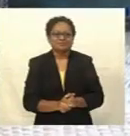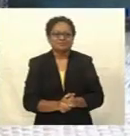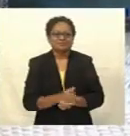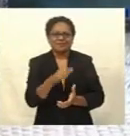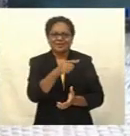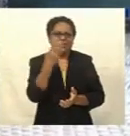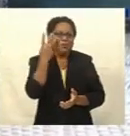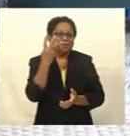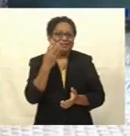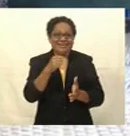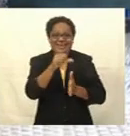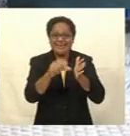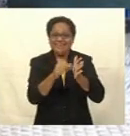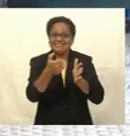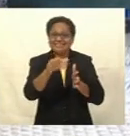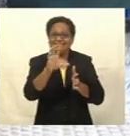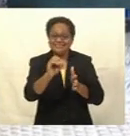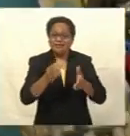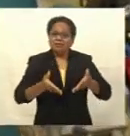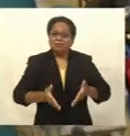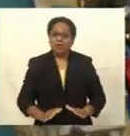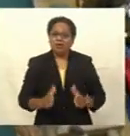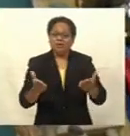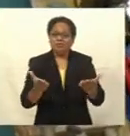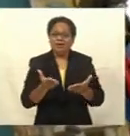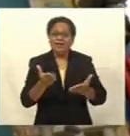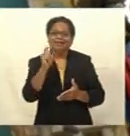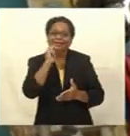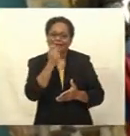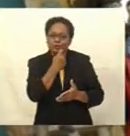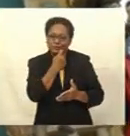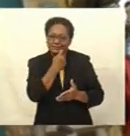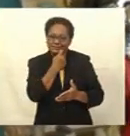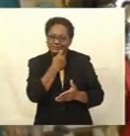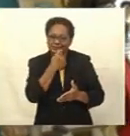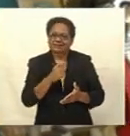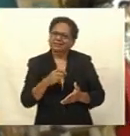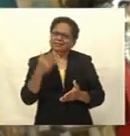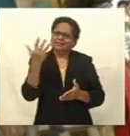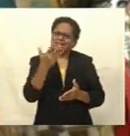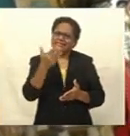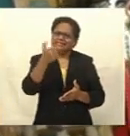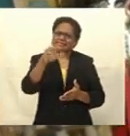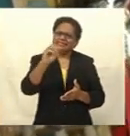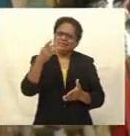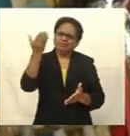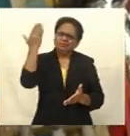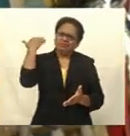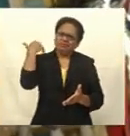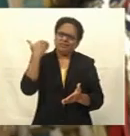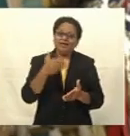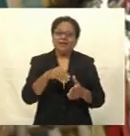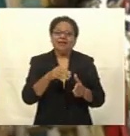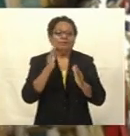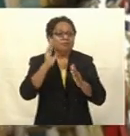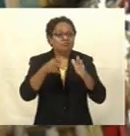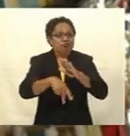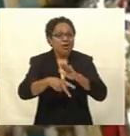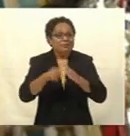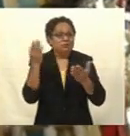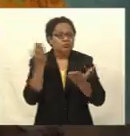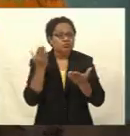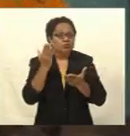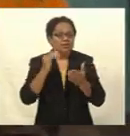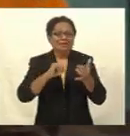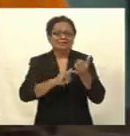"60-year-old Unaisa Satini was born and bred in Lobonibonu, Taveuni in the late 1960s and attended primary school in